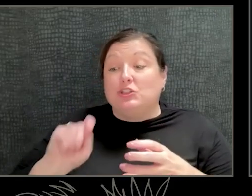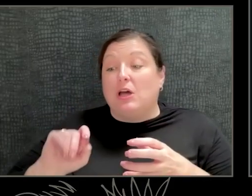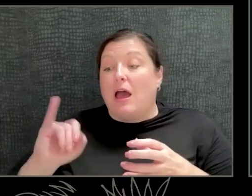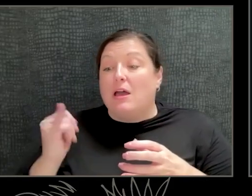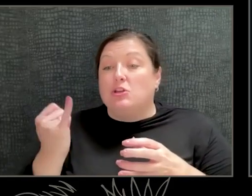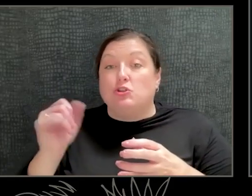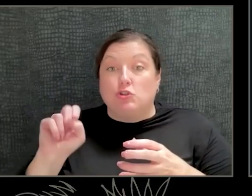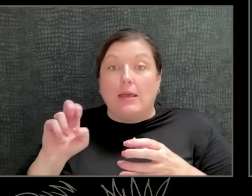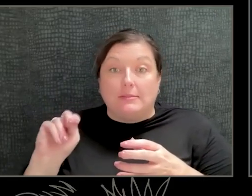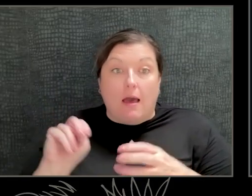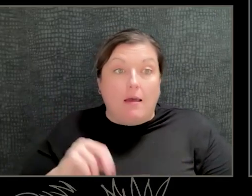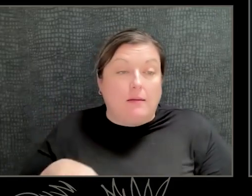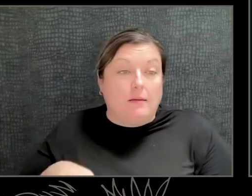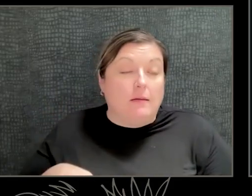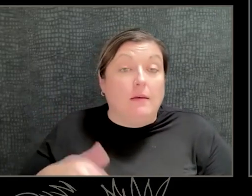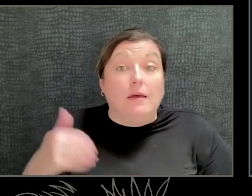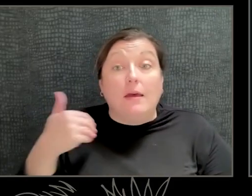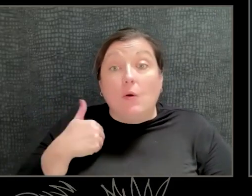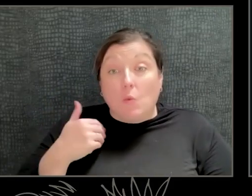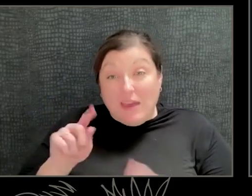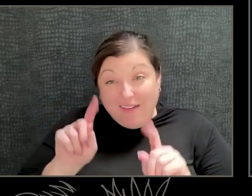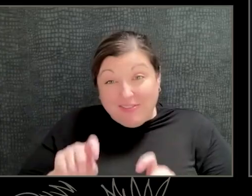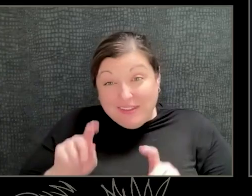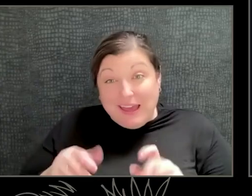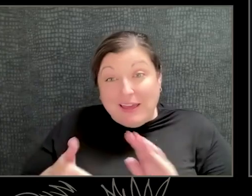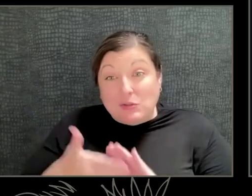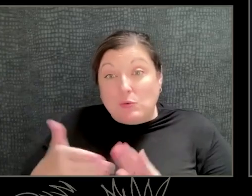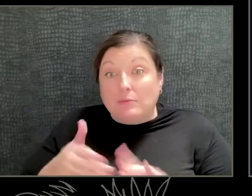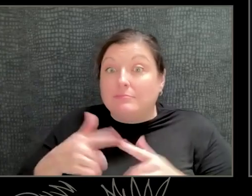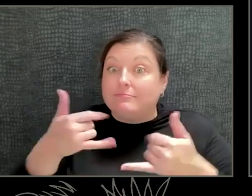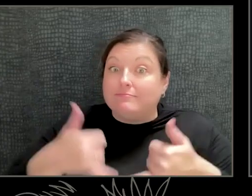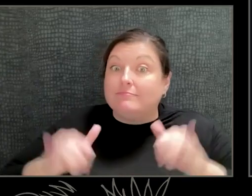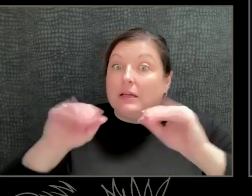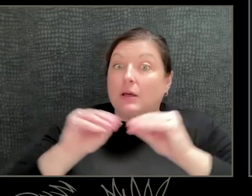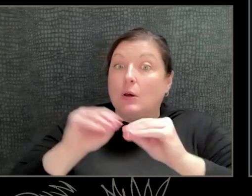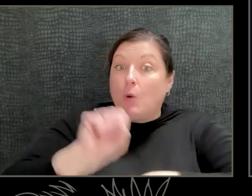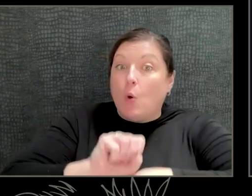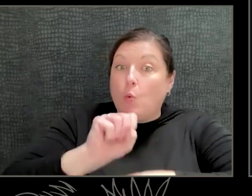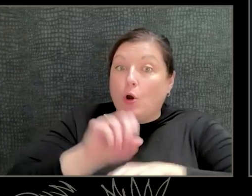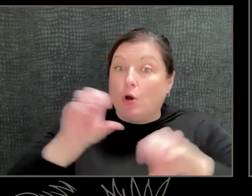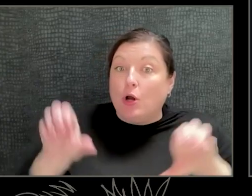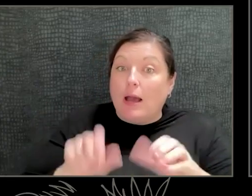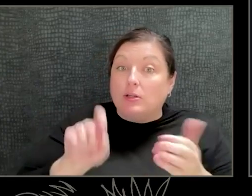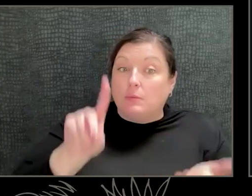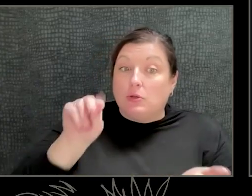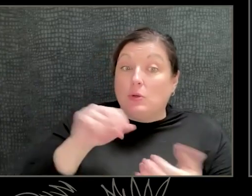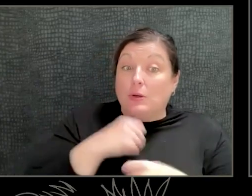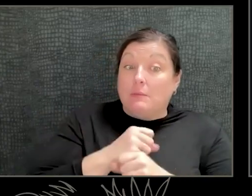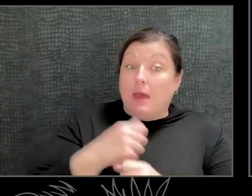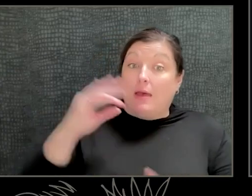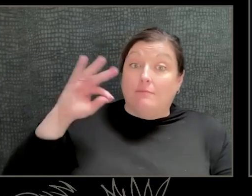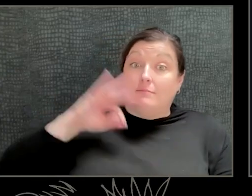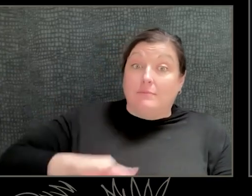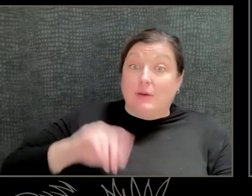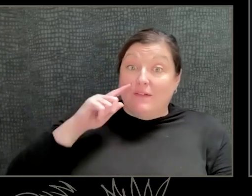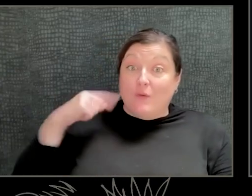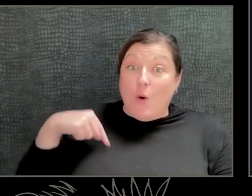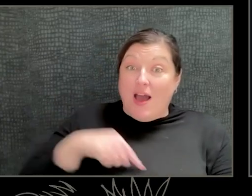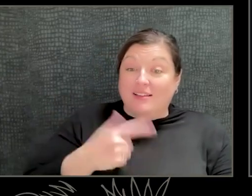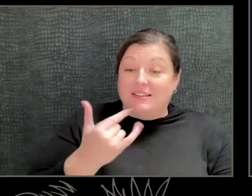And then we have the test run, but there's still some more work that the action has to do to actually make this useful for us in